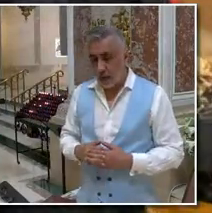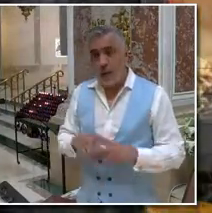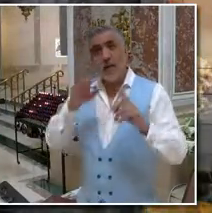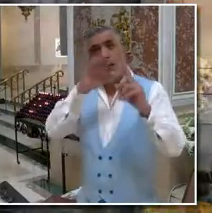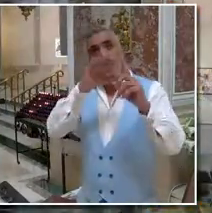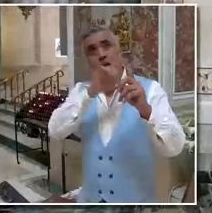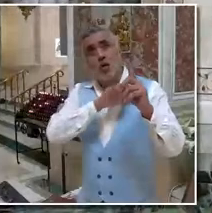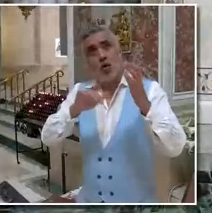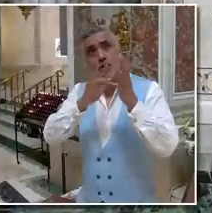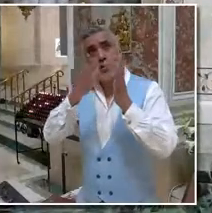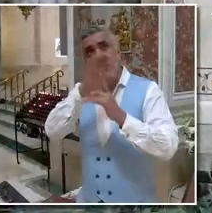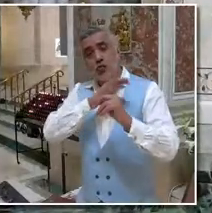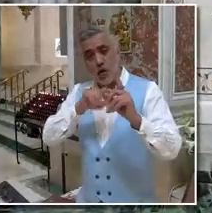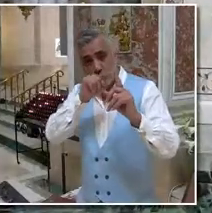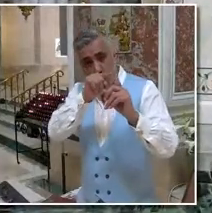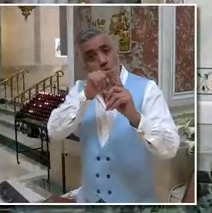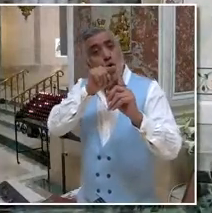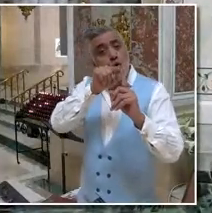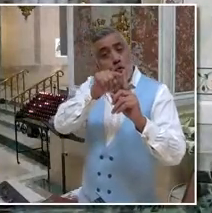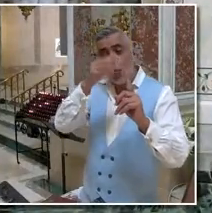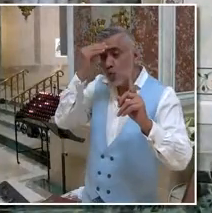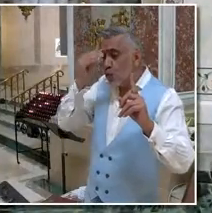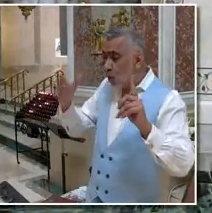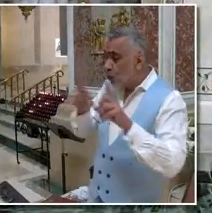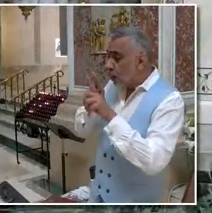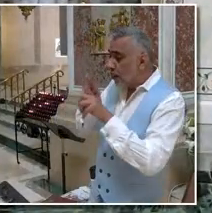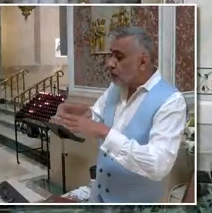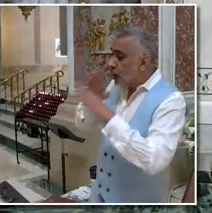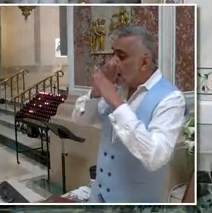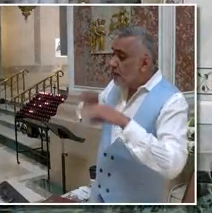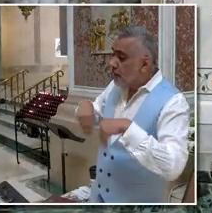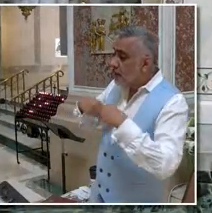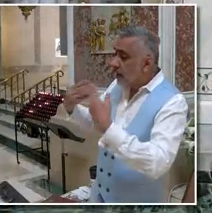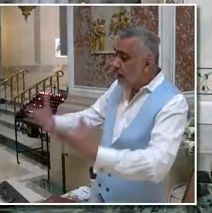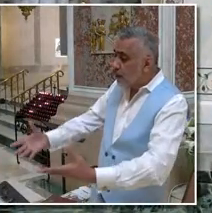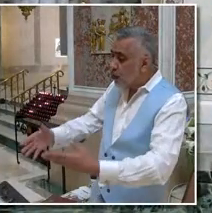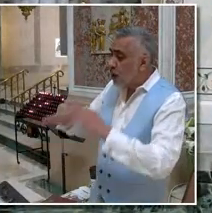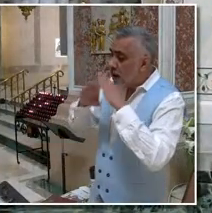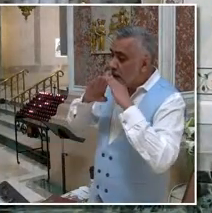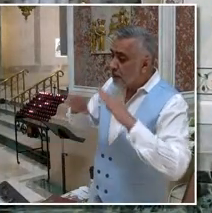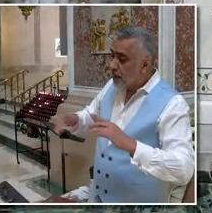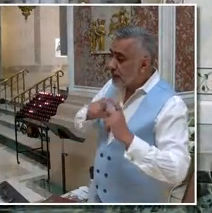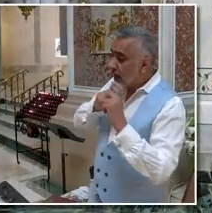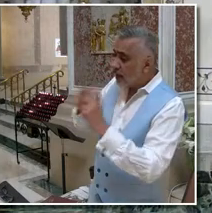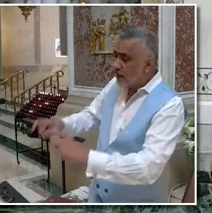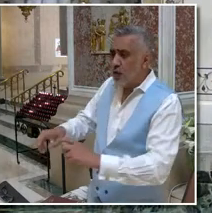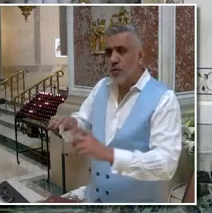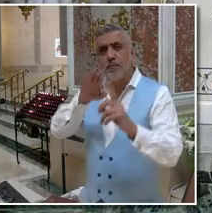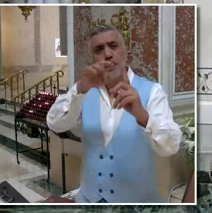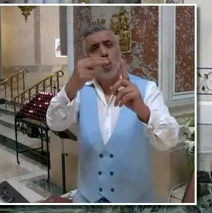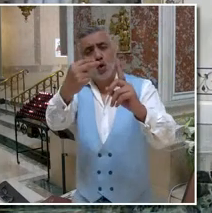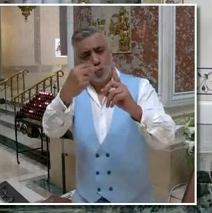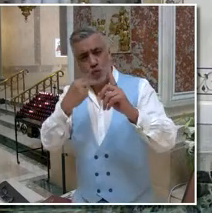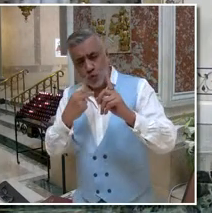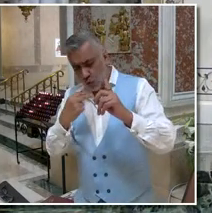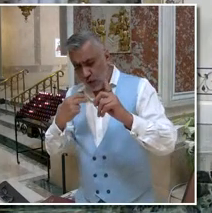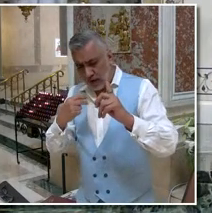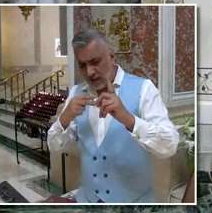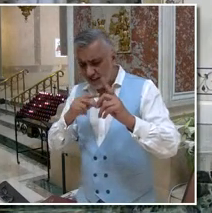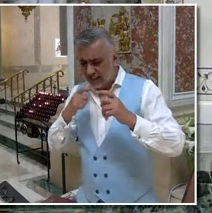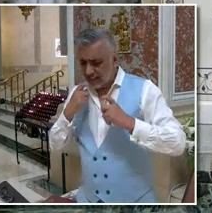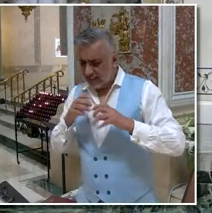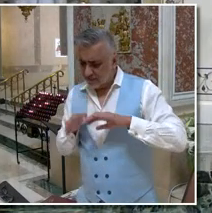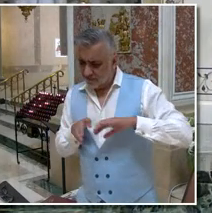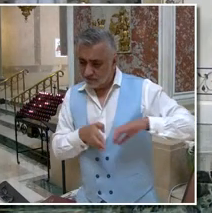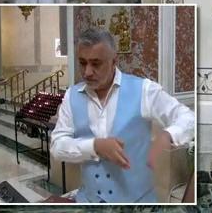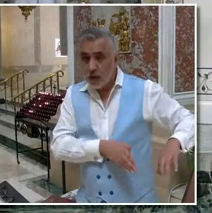Lord Jesus Christ, who said to your apostles, Peace I leave you, my peace I give you. Look not on